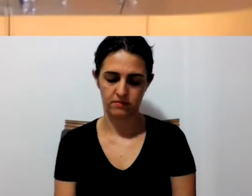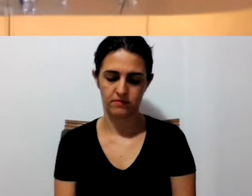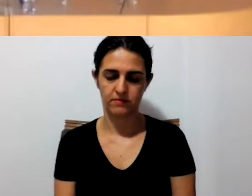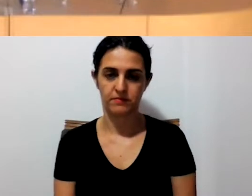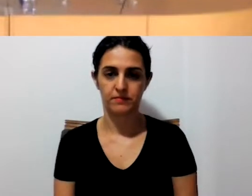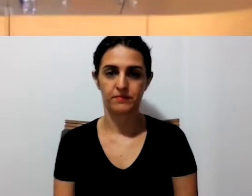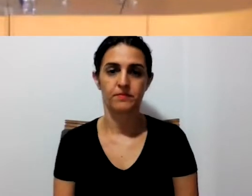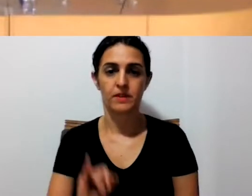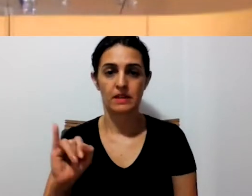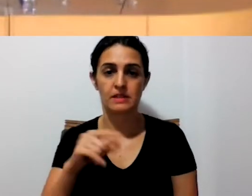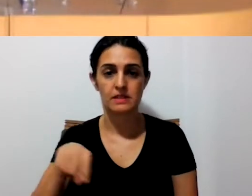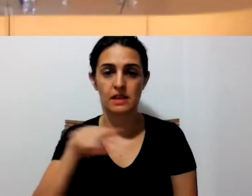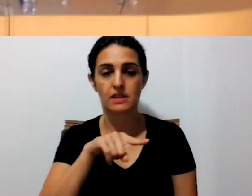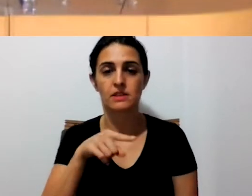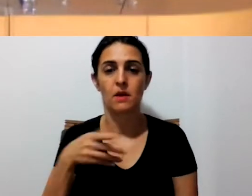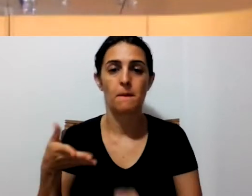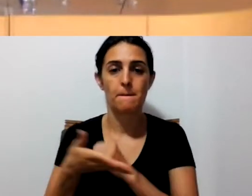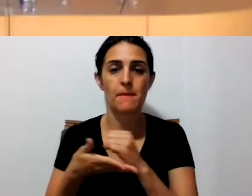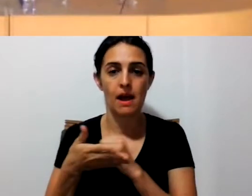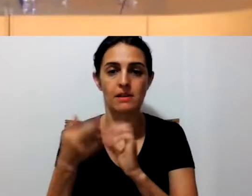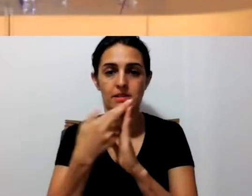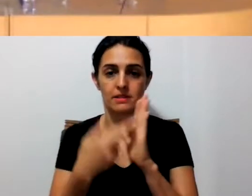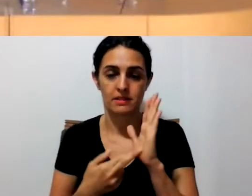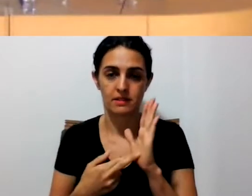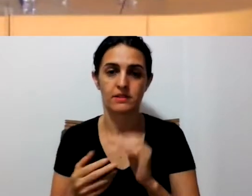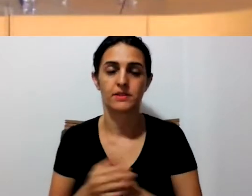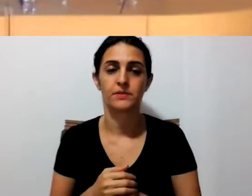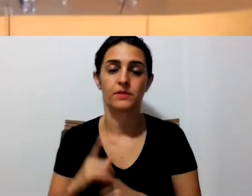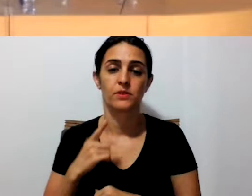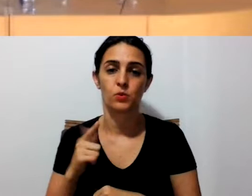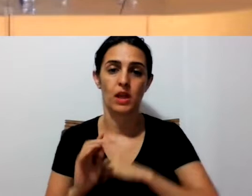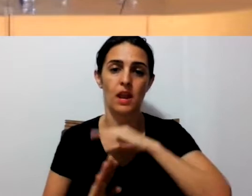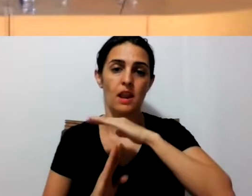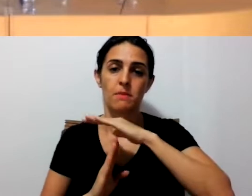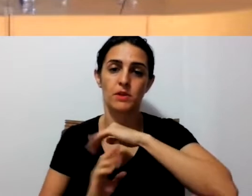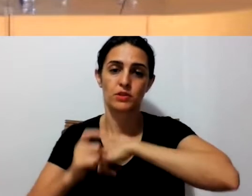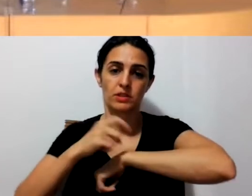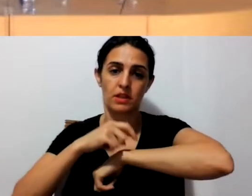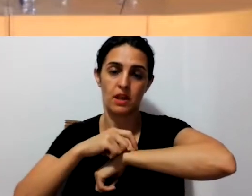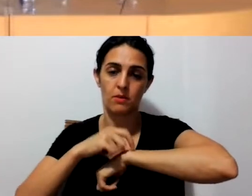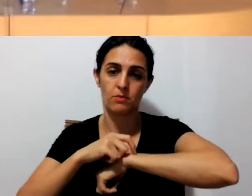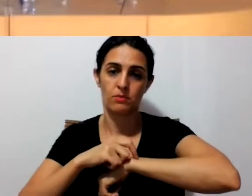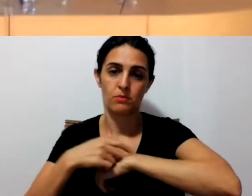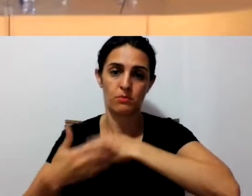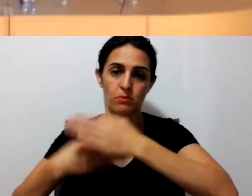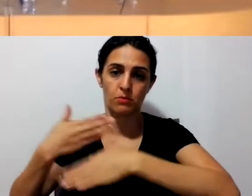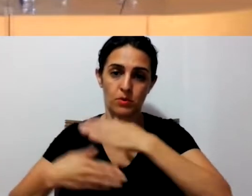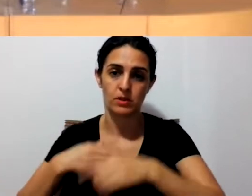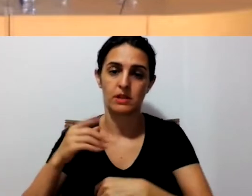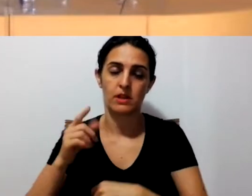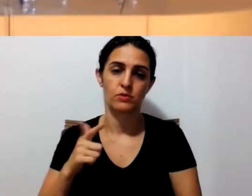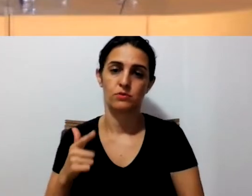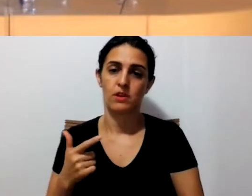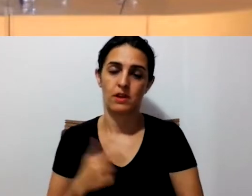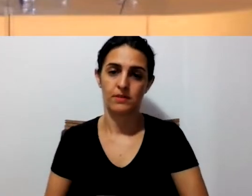ways where Brazil's policy already comply with OECD standards, where there is a way to go, where it's easy to